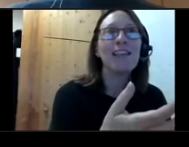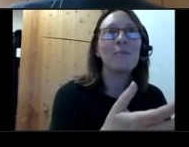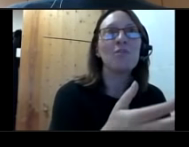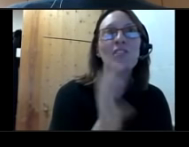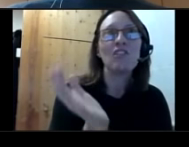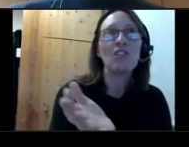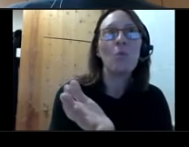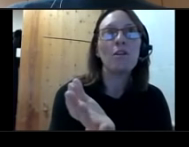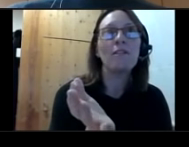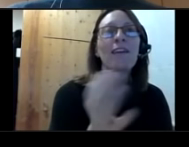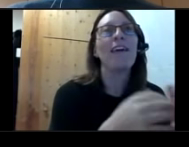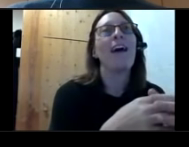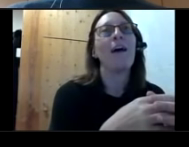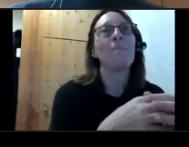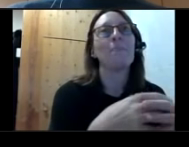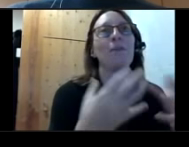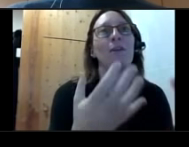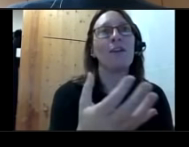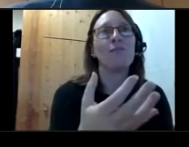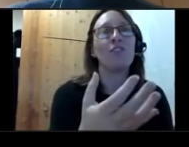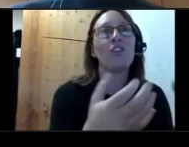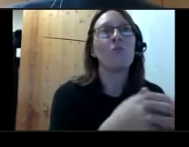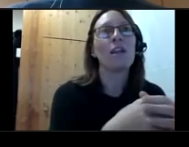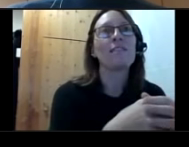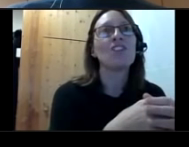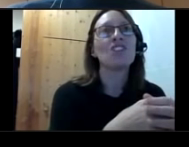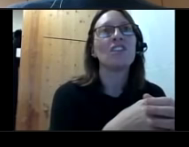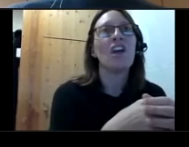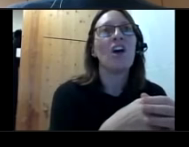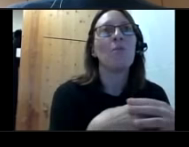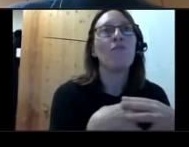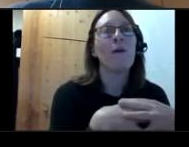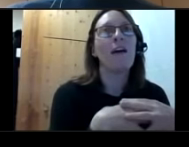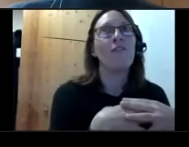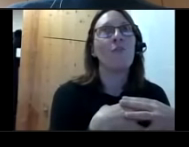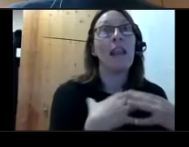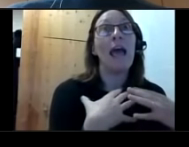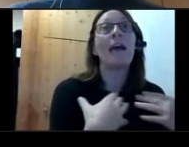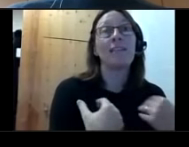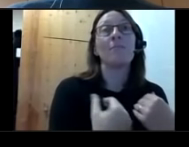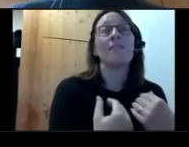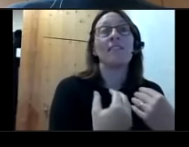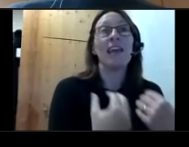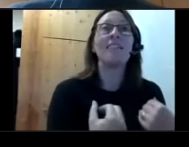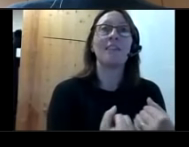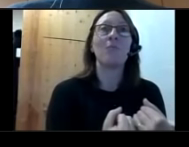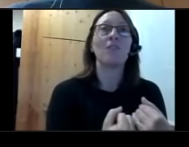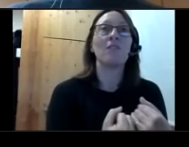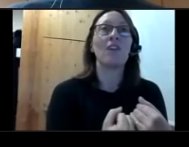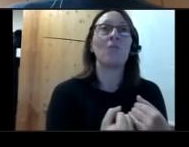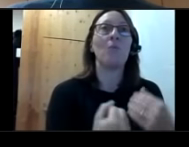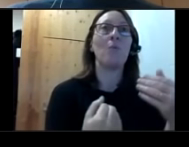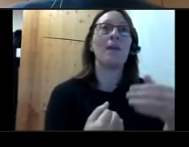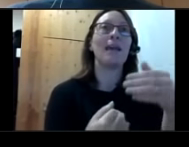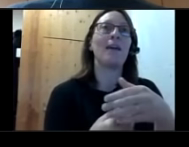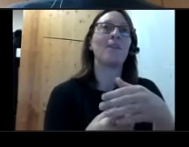accessibility statements? Is it just one for the organisation? Well, from an accessibility testing point of